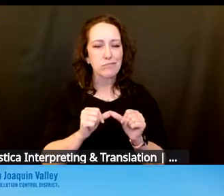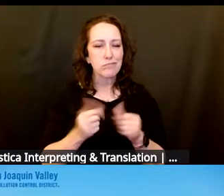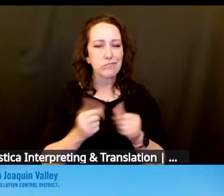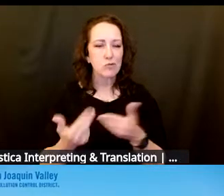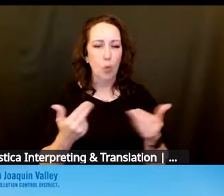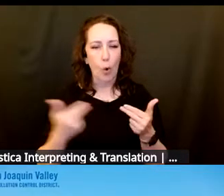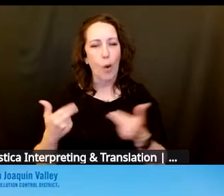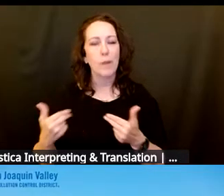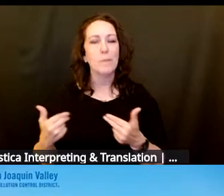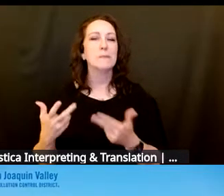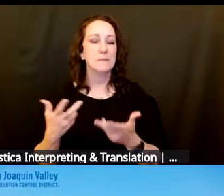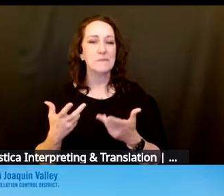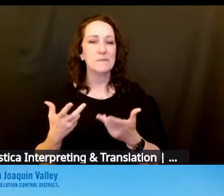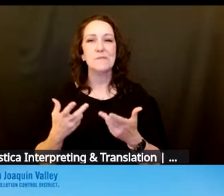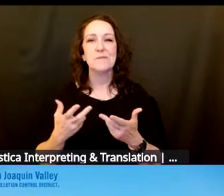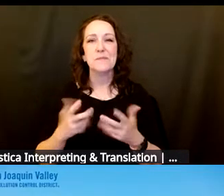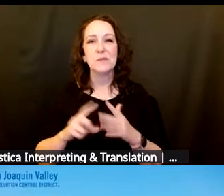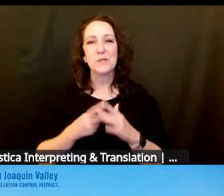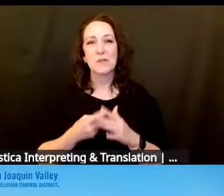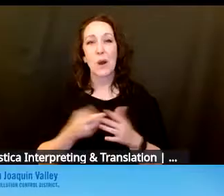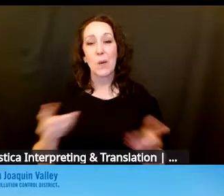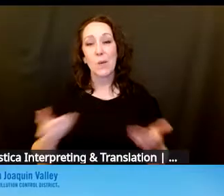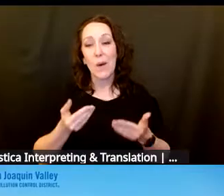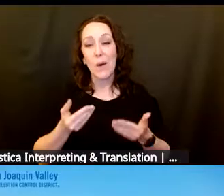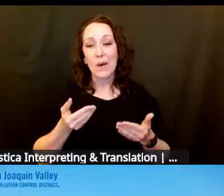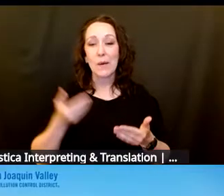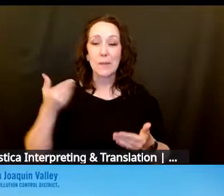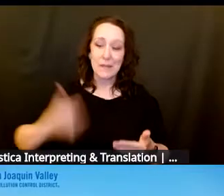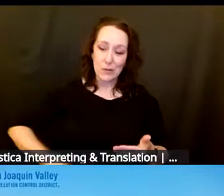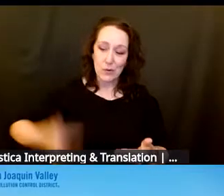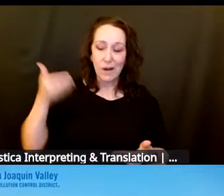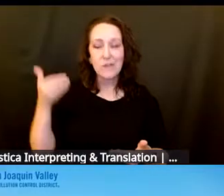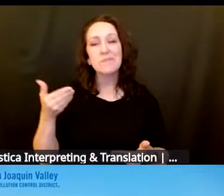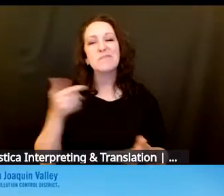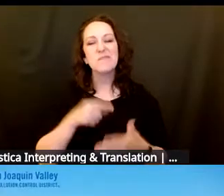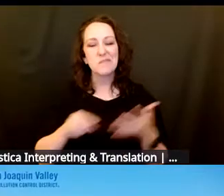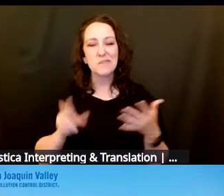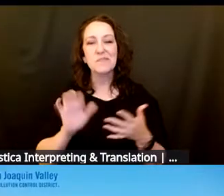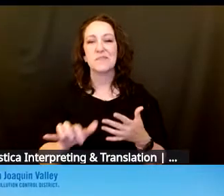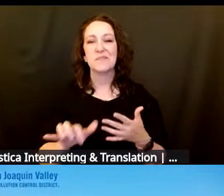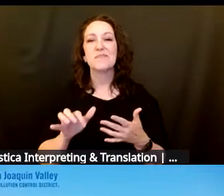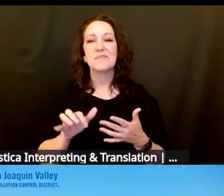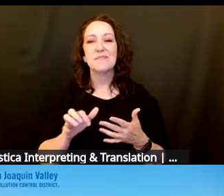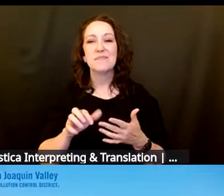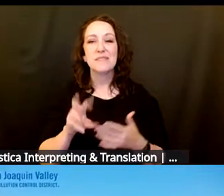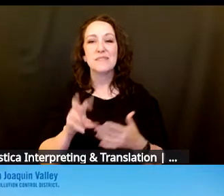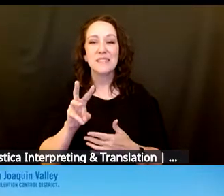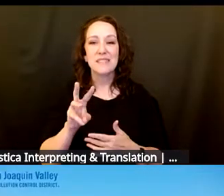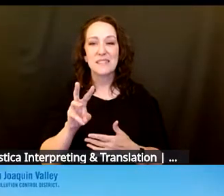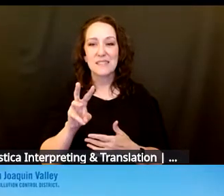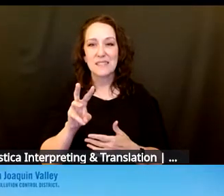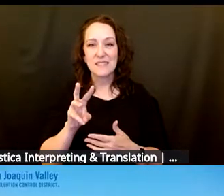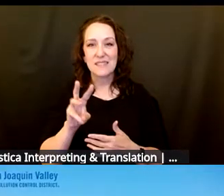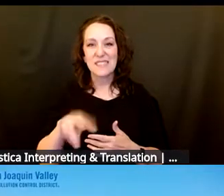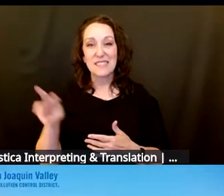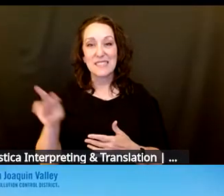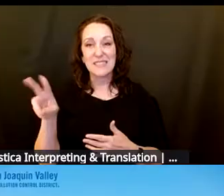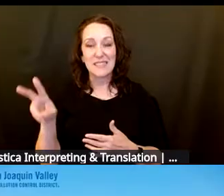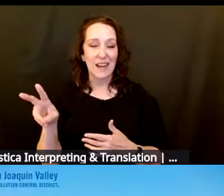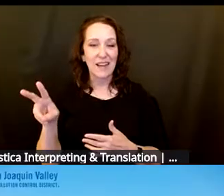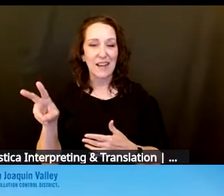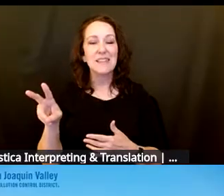we're starting our welcome and introductions. Welcome to your 60-second CSC meeting. My name is